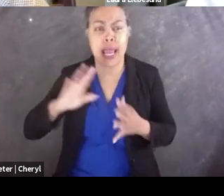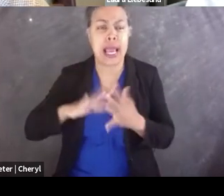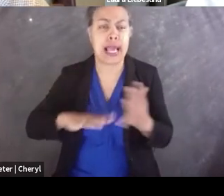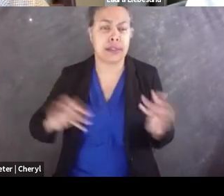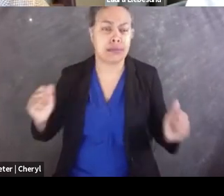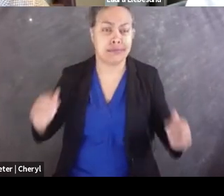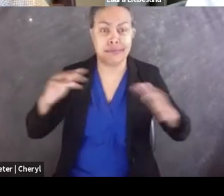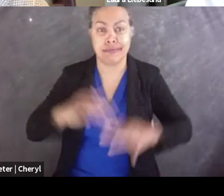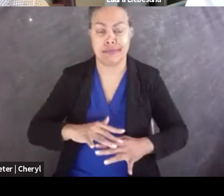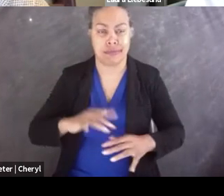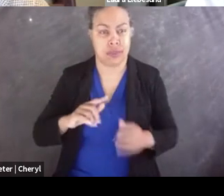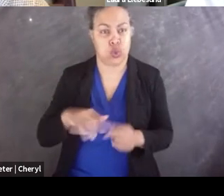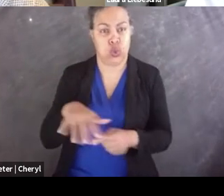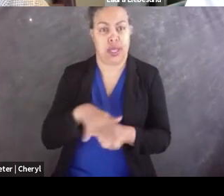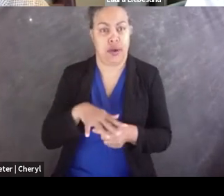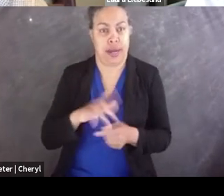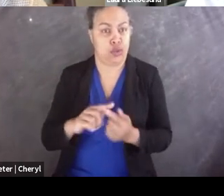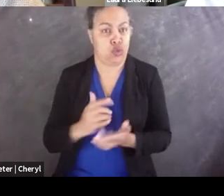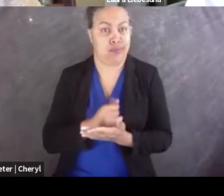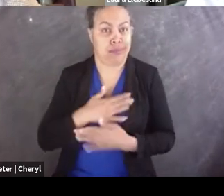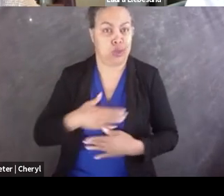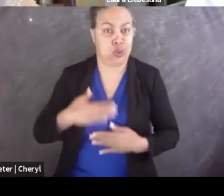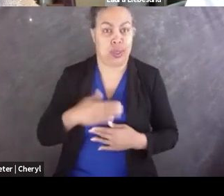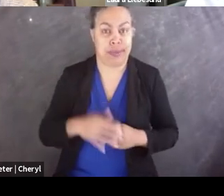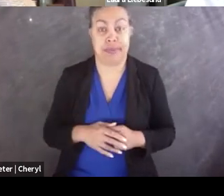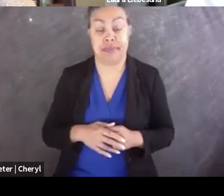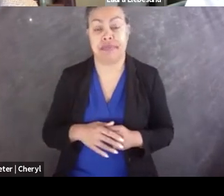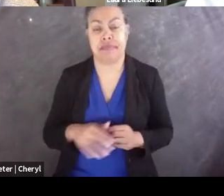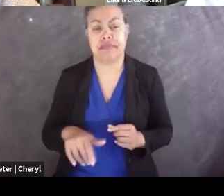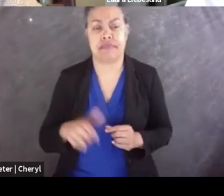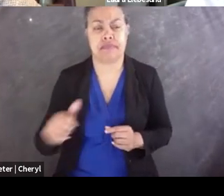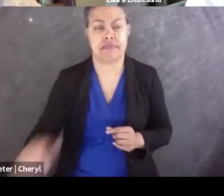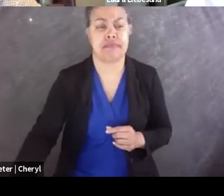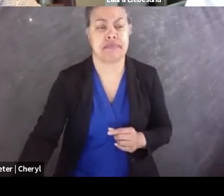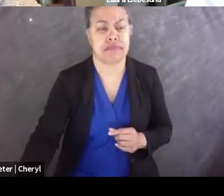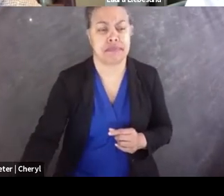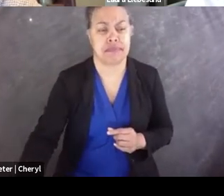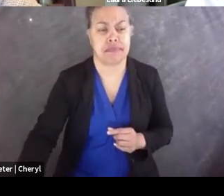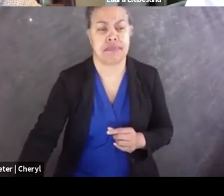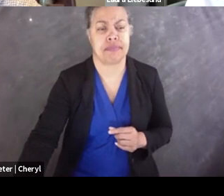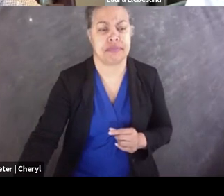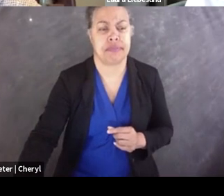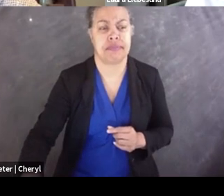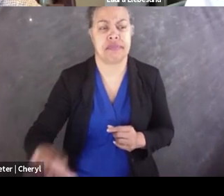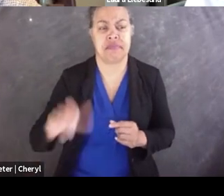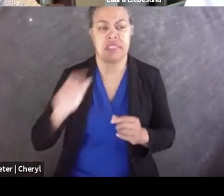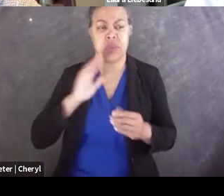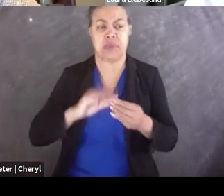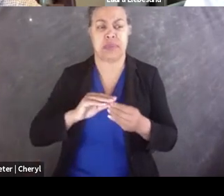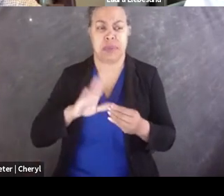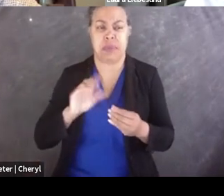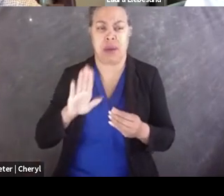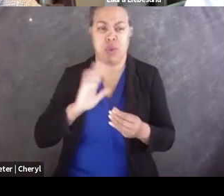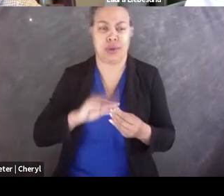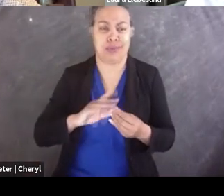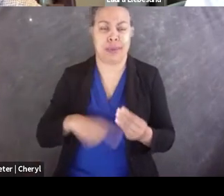be able to take advantage of. And, Bob is going to talk about, some of the notable ones in the 1920s, but